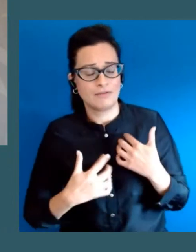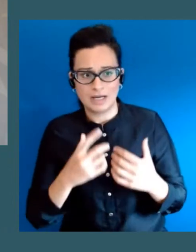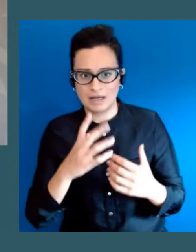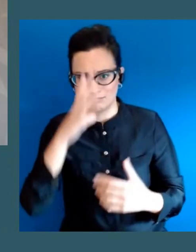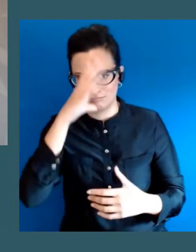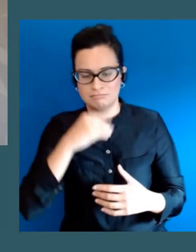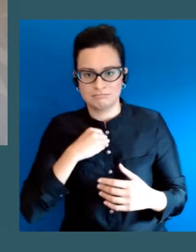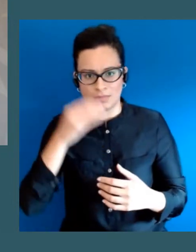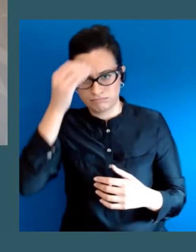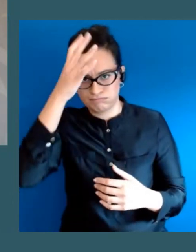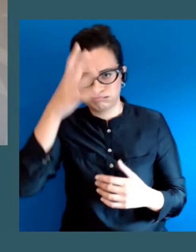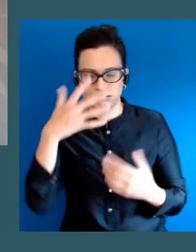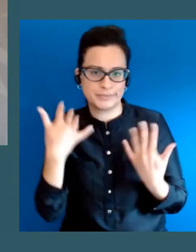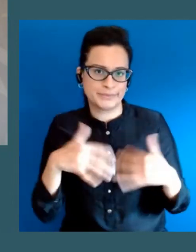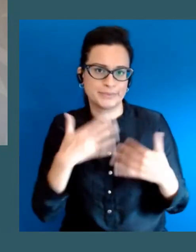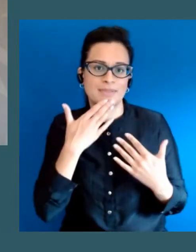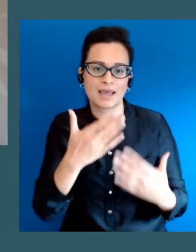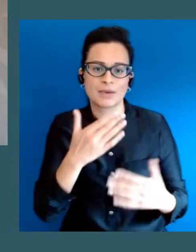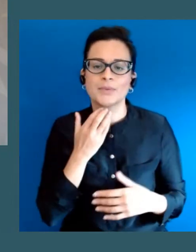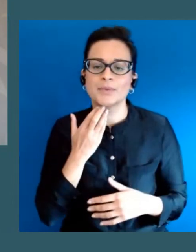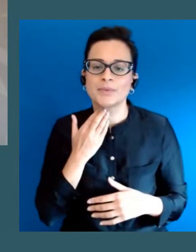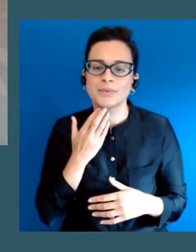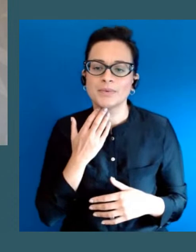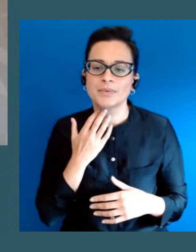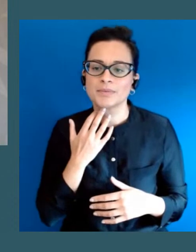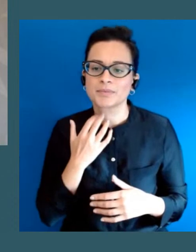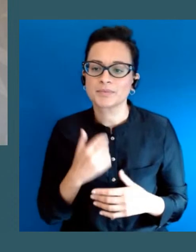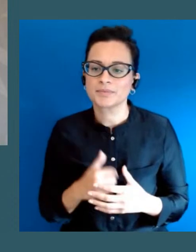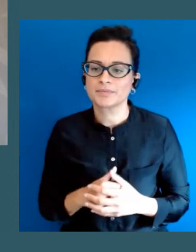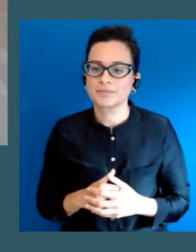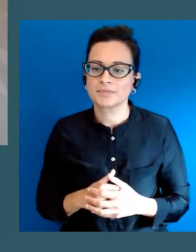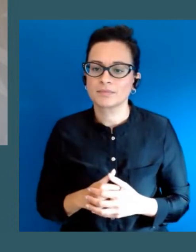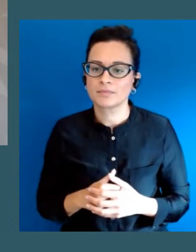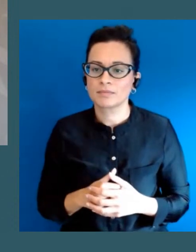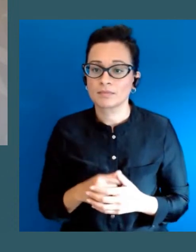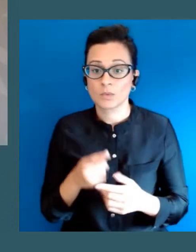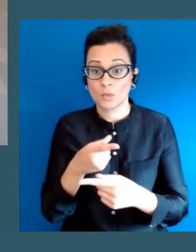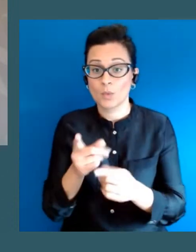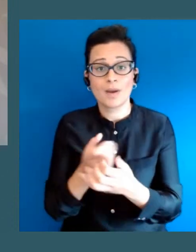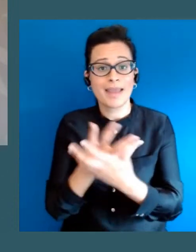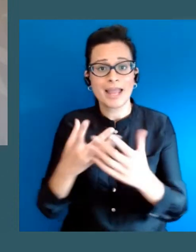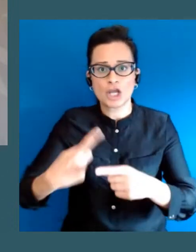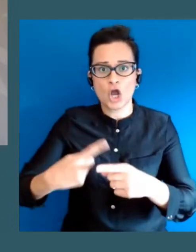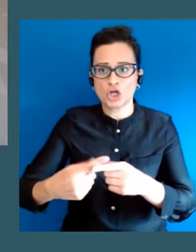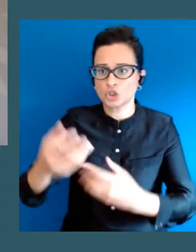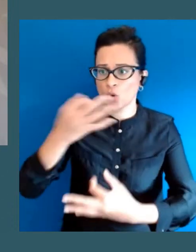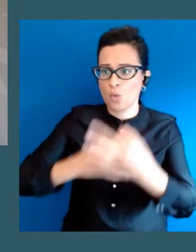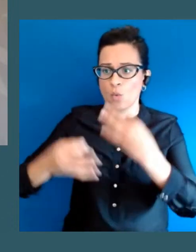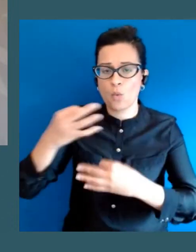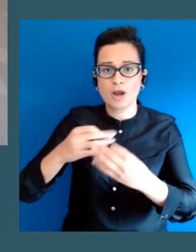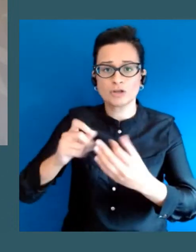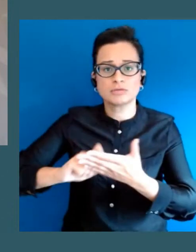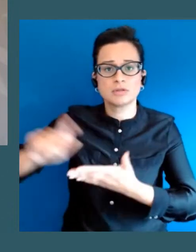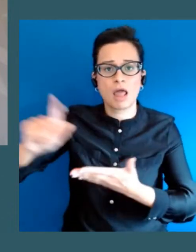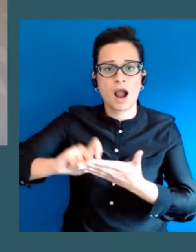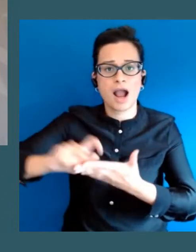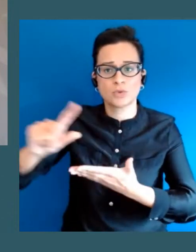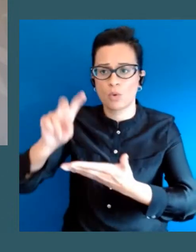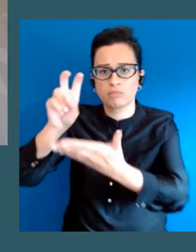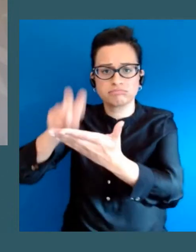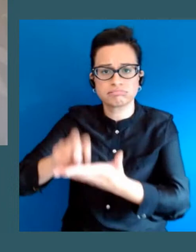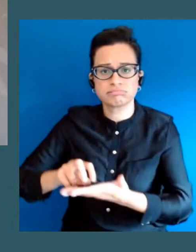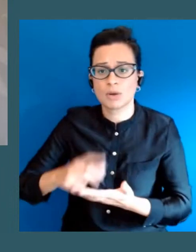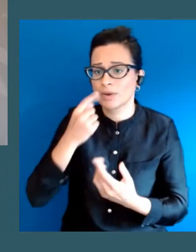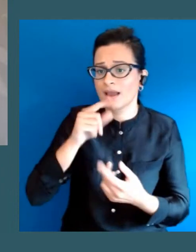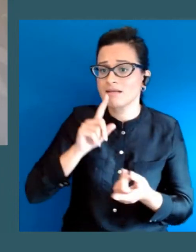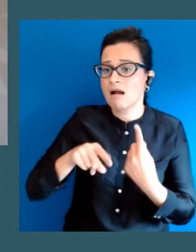very much. You're welcome. If anyone's got any urgent questions, please put them through Slido now, and we'll try and answer them in the next few